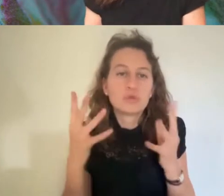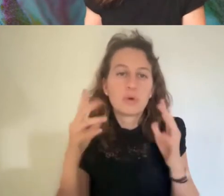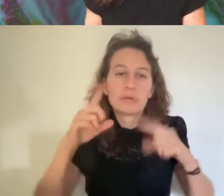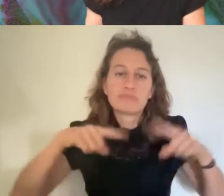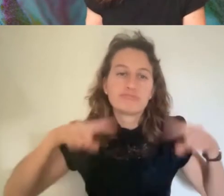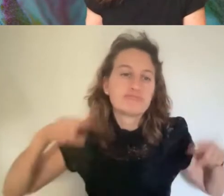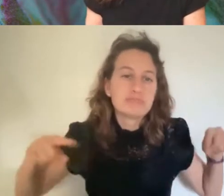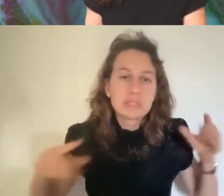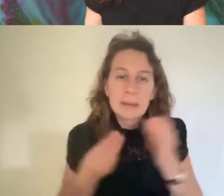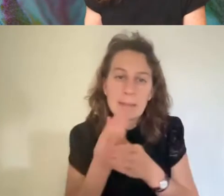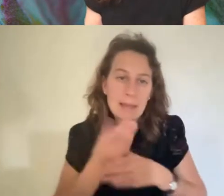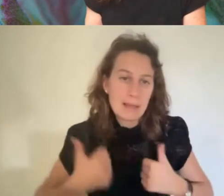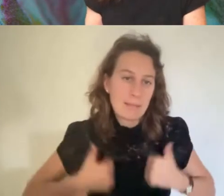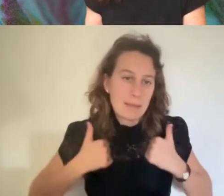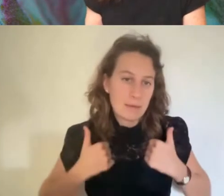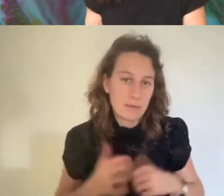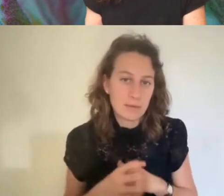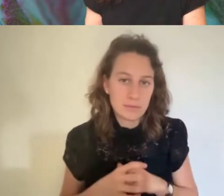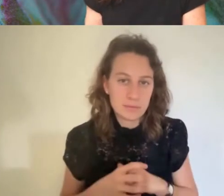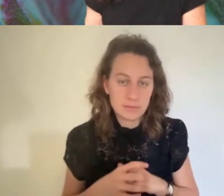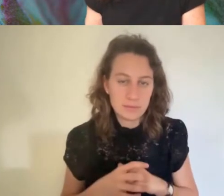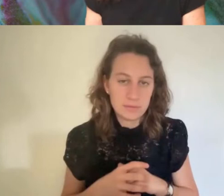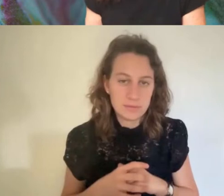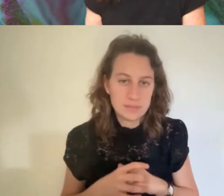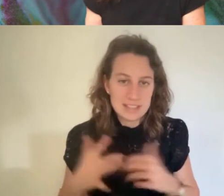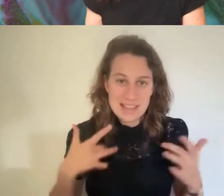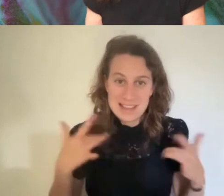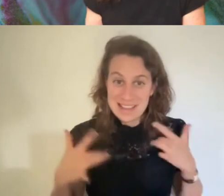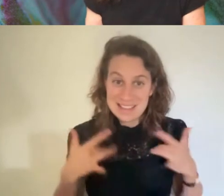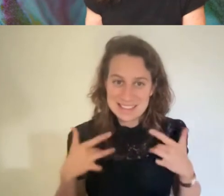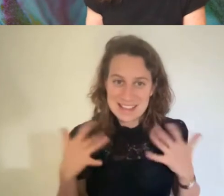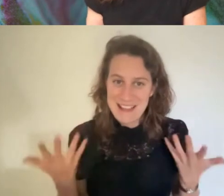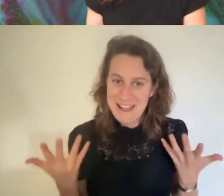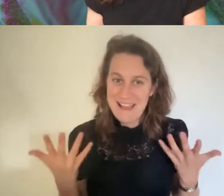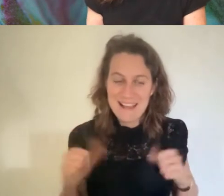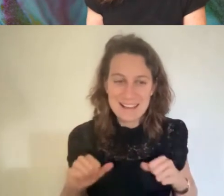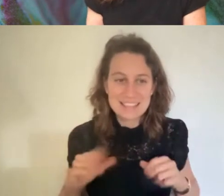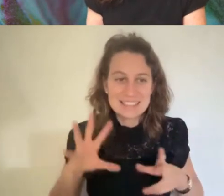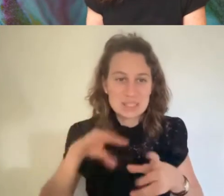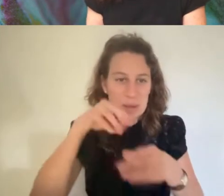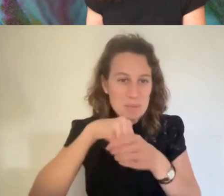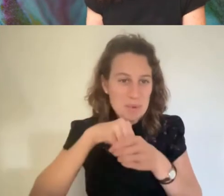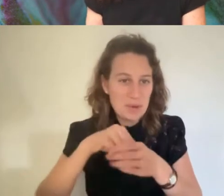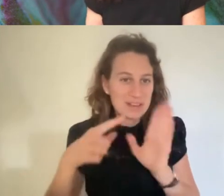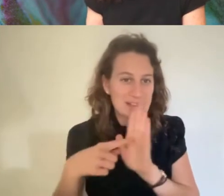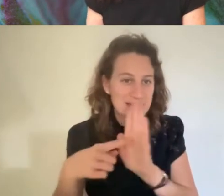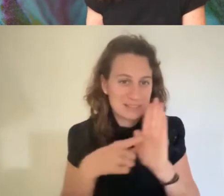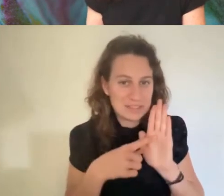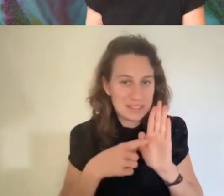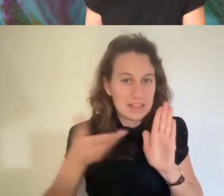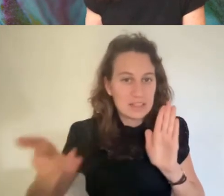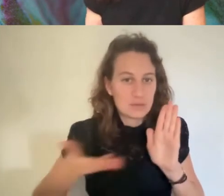plant life. Hence, I was very excited to be a part of this exhibit and then to invite